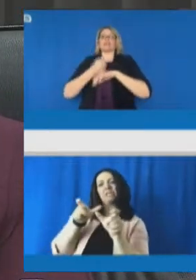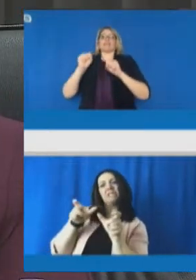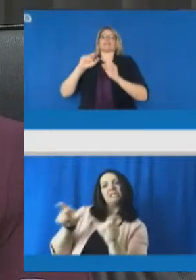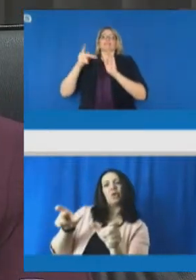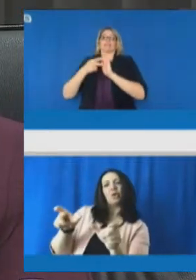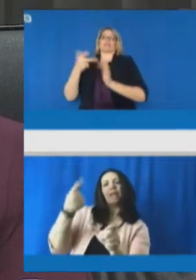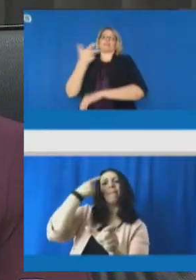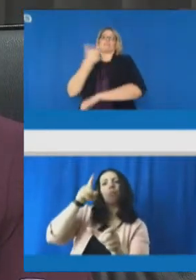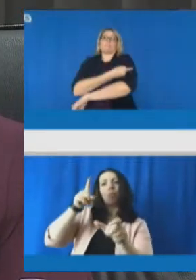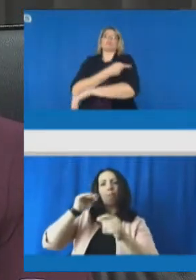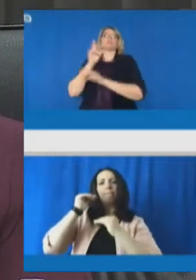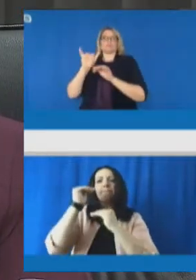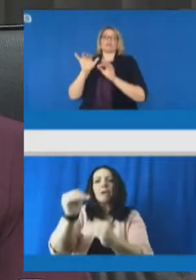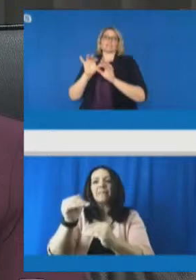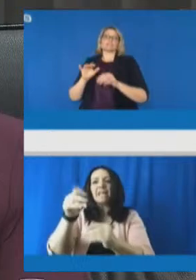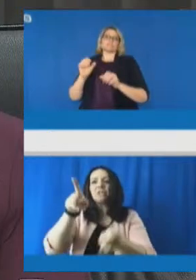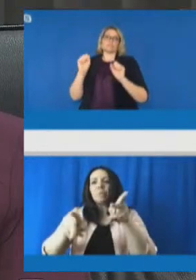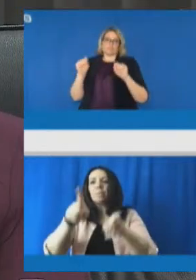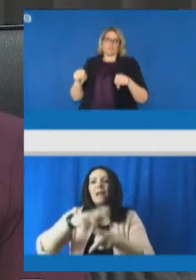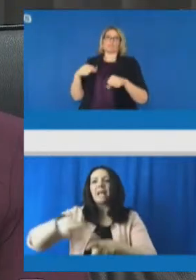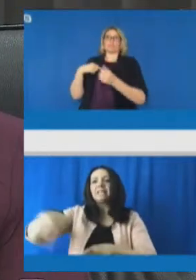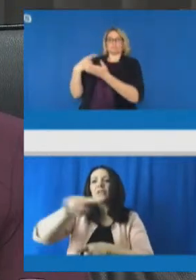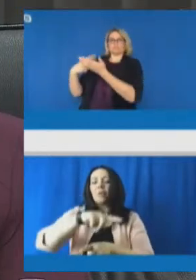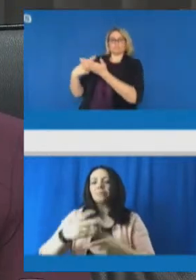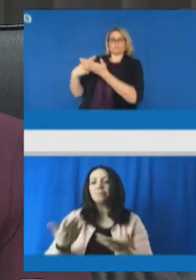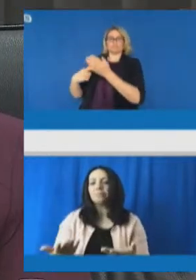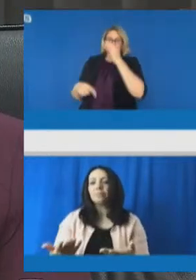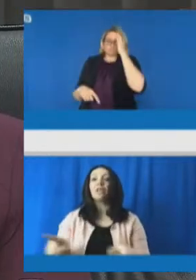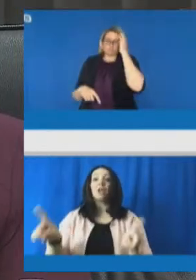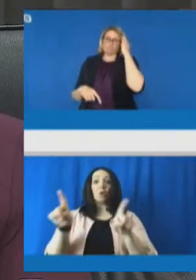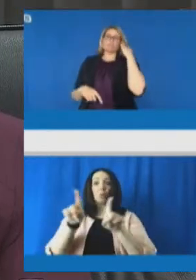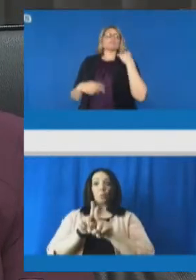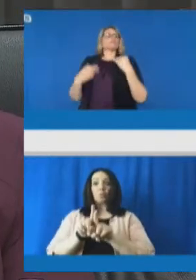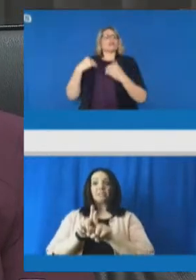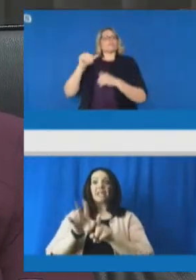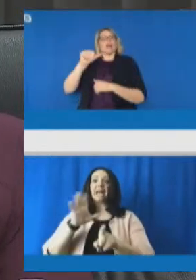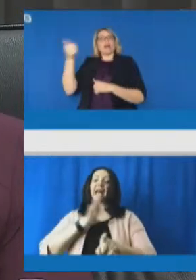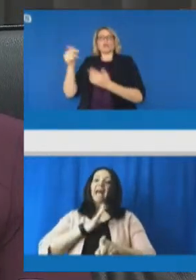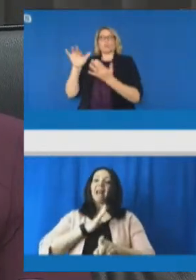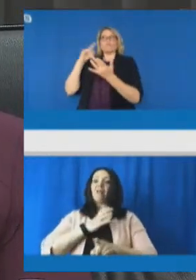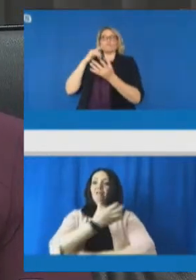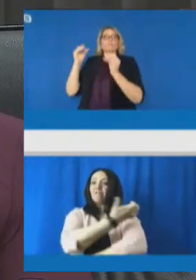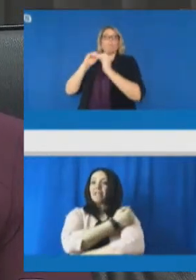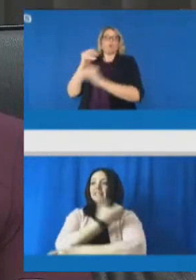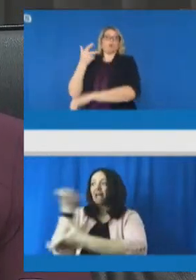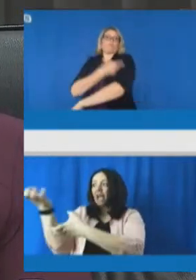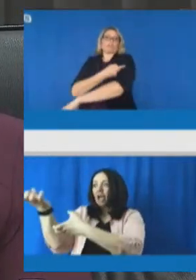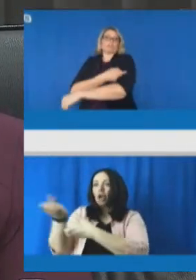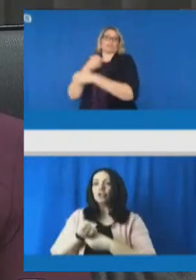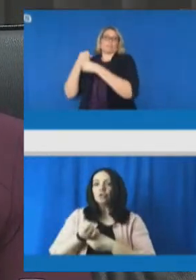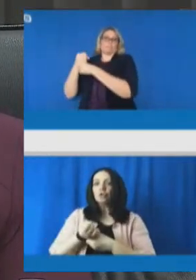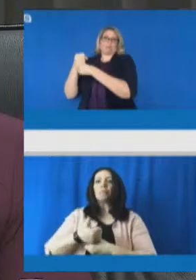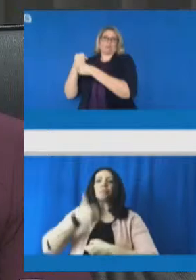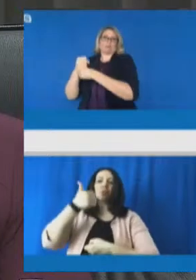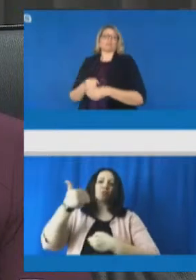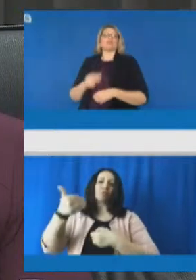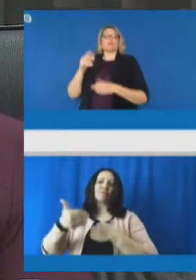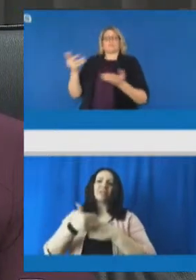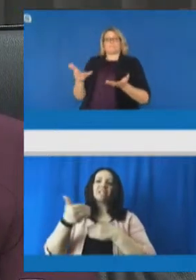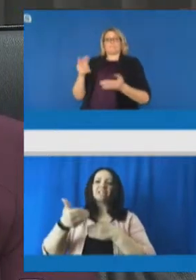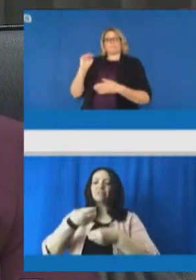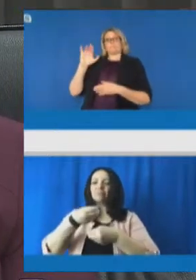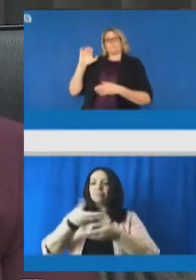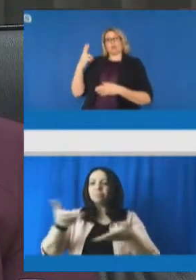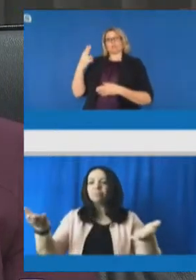require ultra-cold storage or freezing, as is the case with vaccines now in use, and this will enable us to extend the reach of